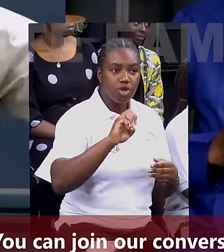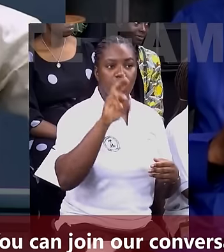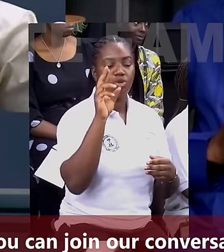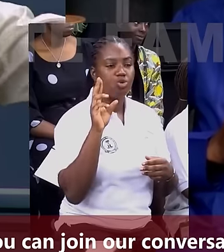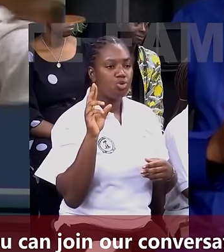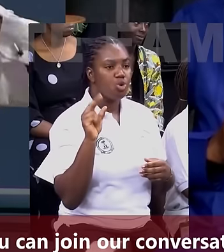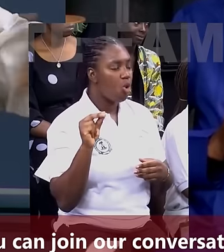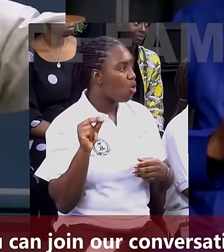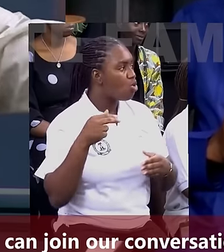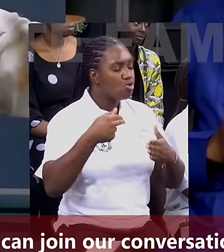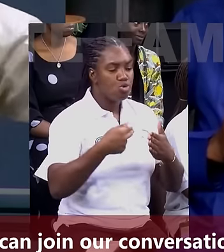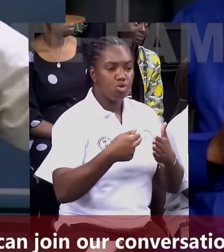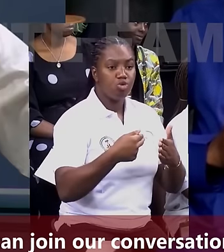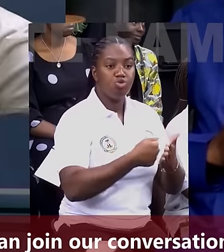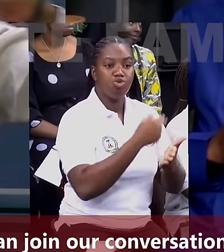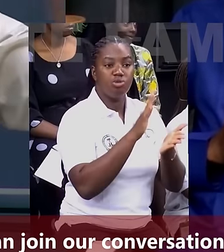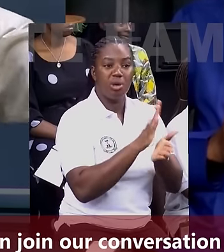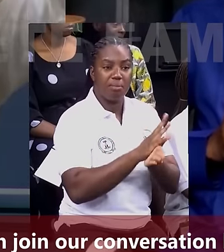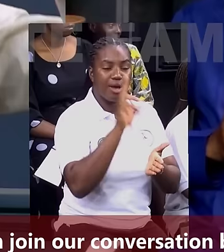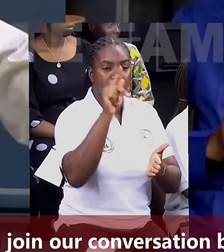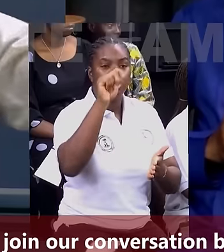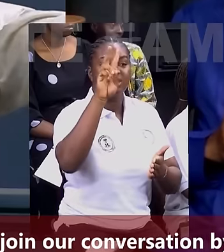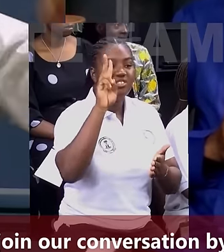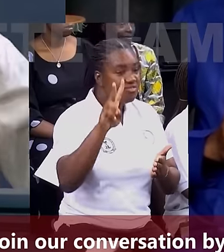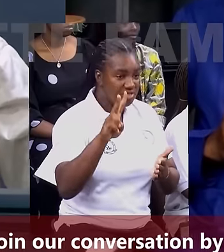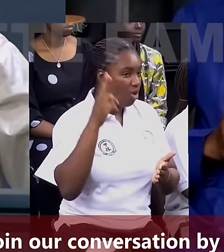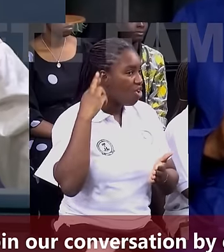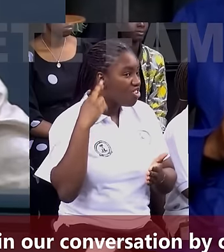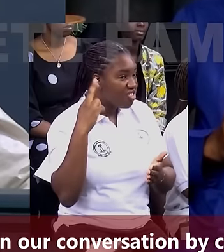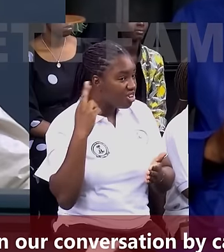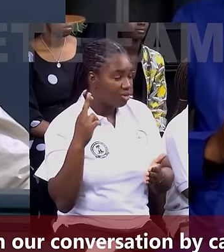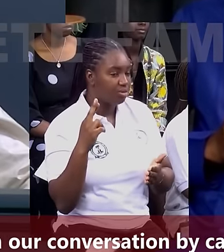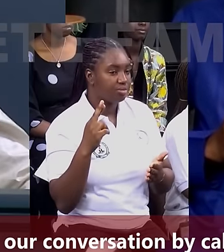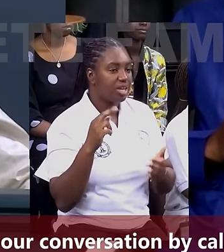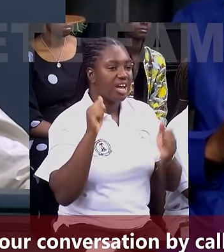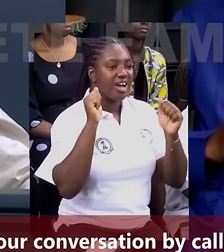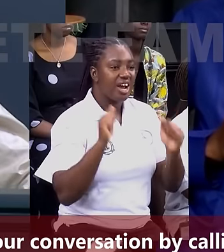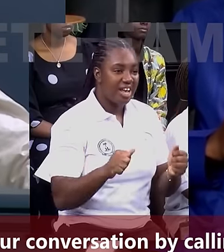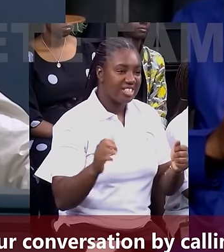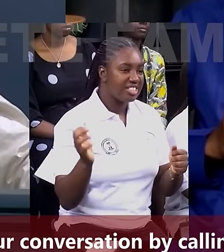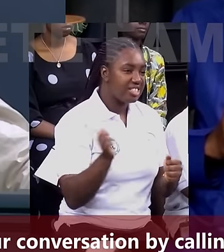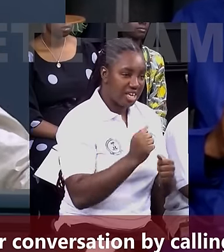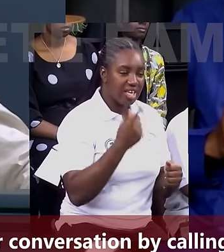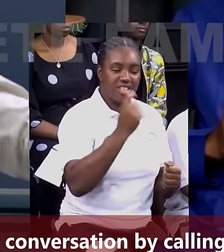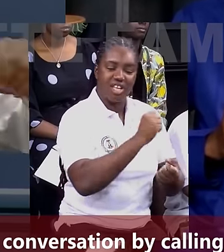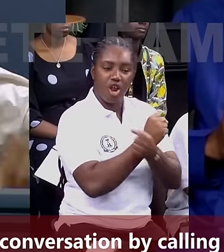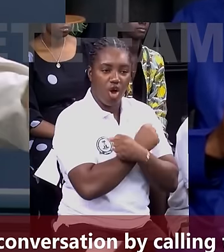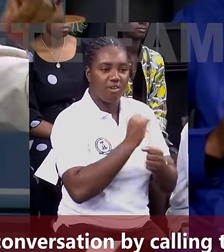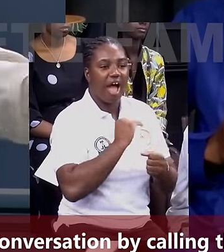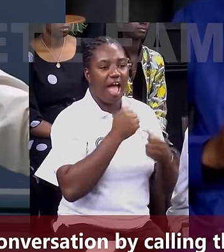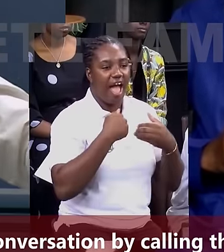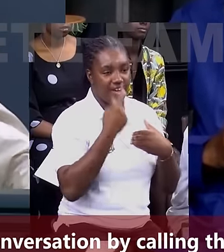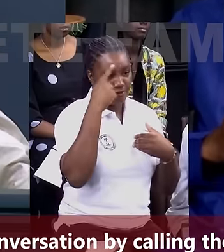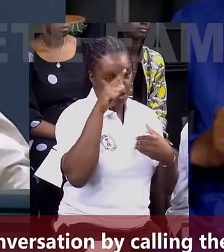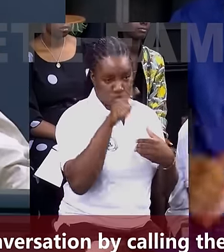No newspaper. No TV or radio station can take the love I have for